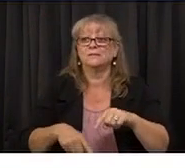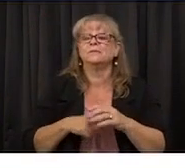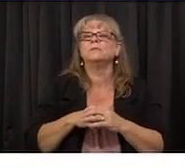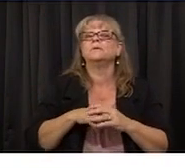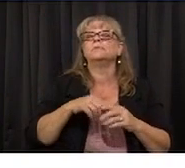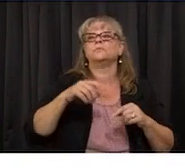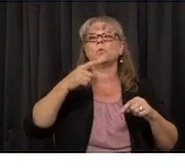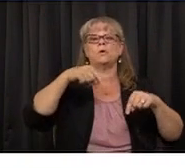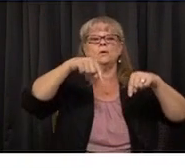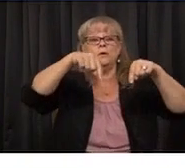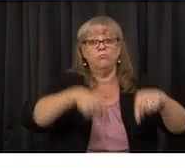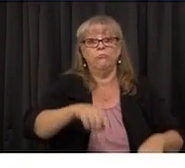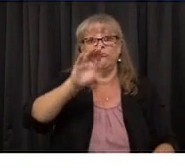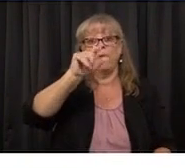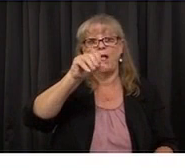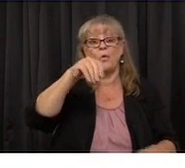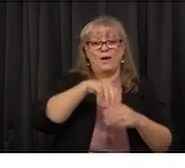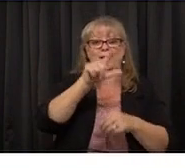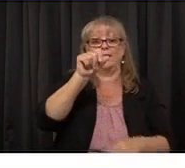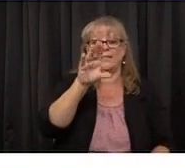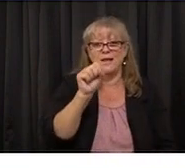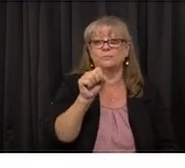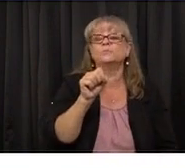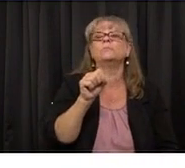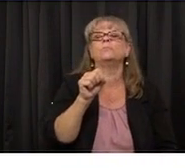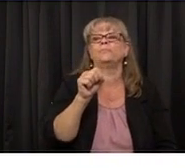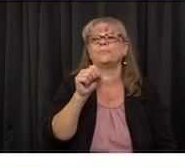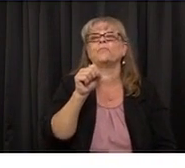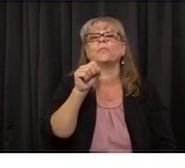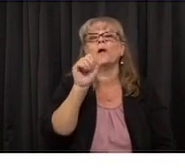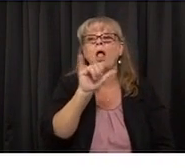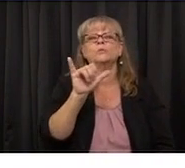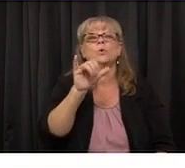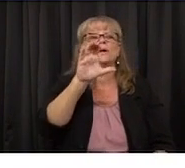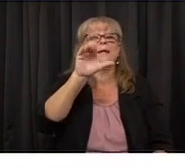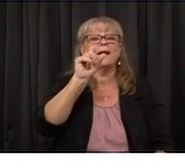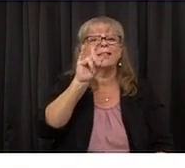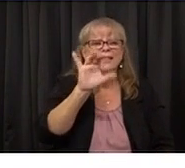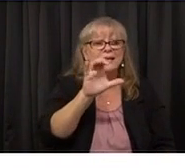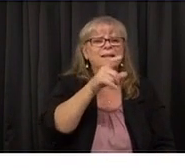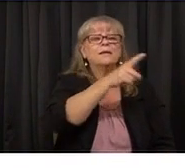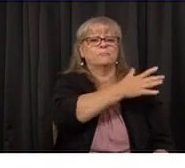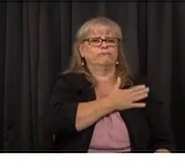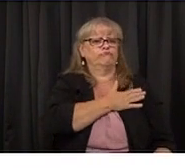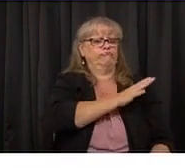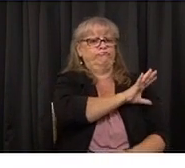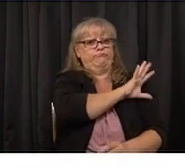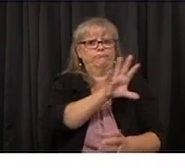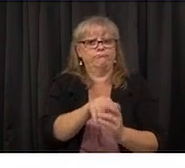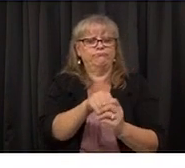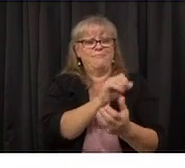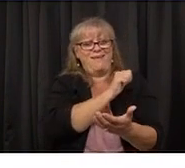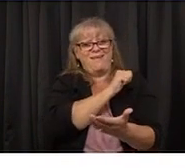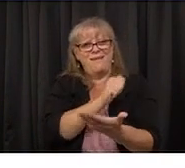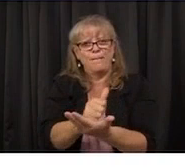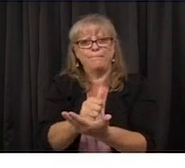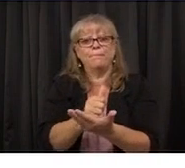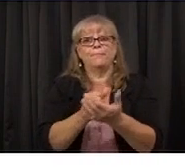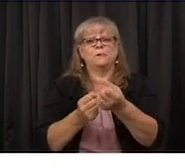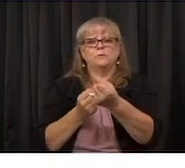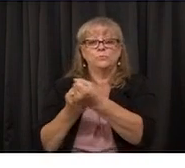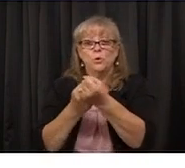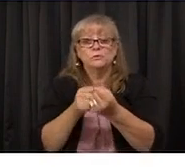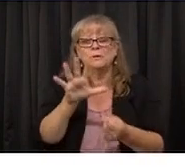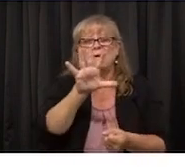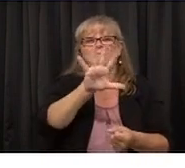public health and healthcare providers, including community health clinics, to support over 50 community testing sites across our